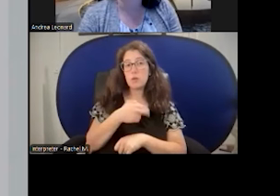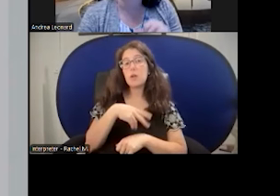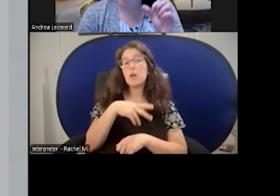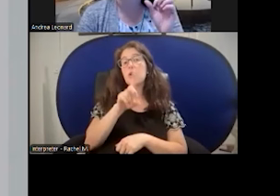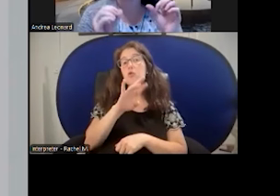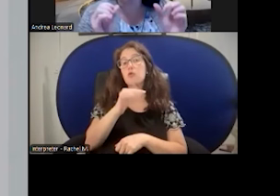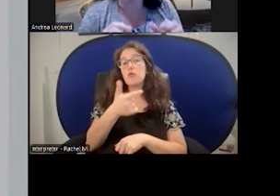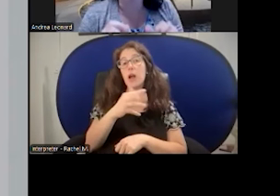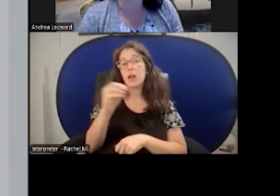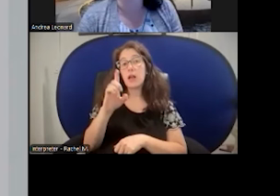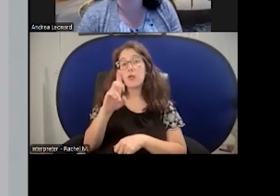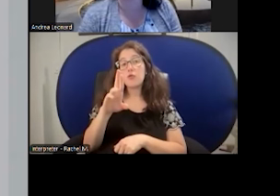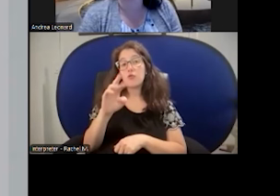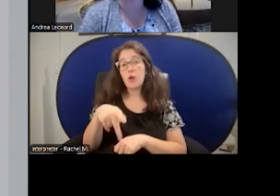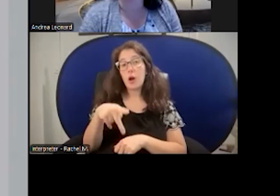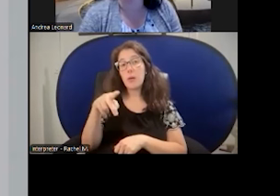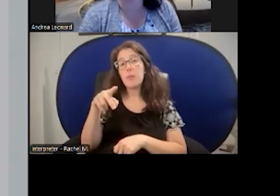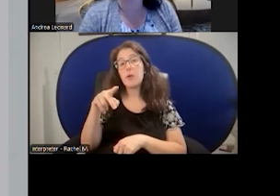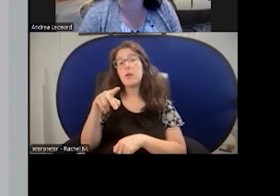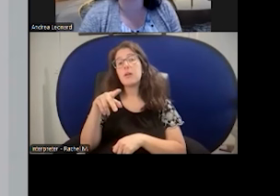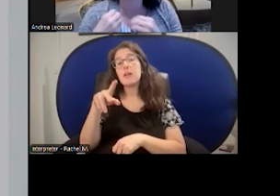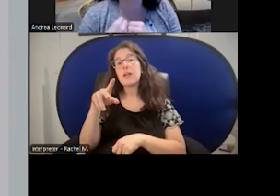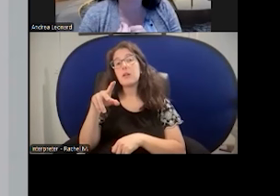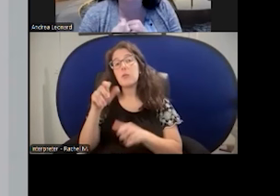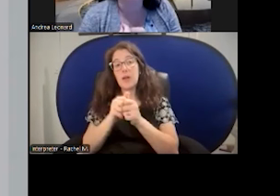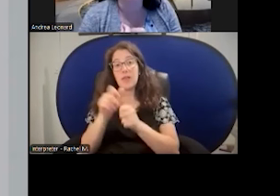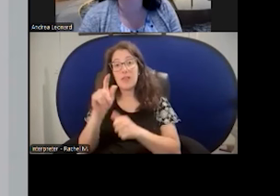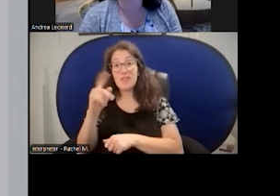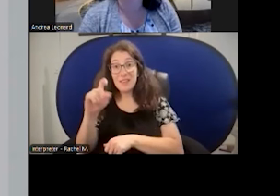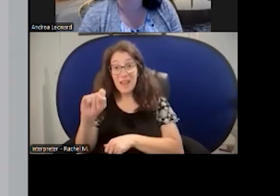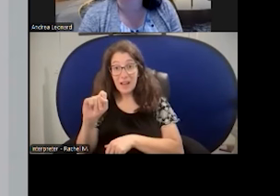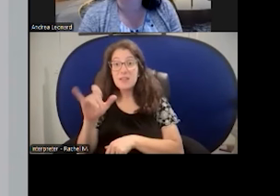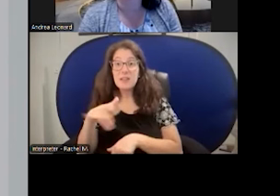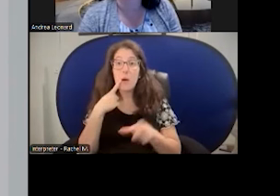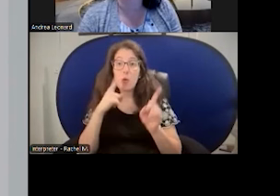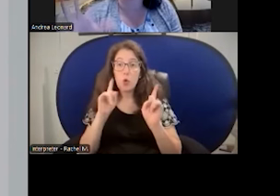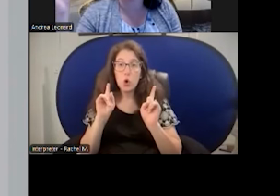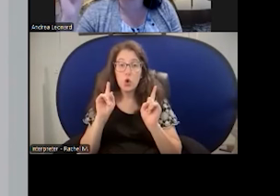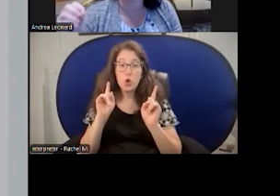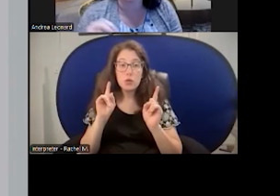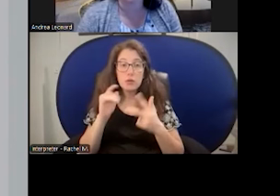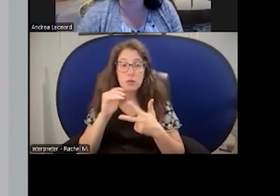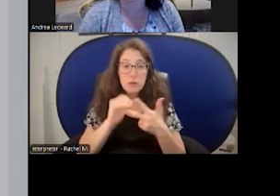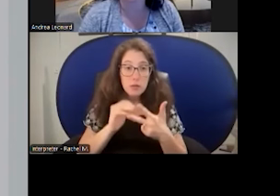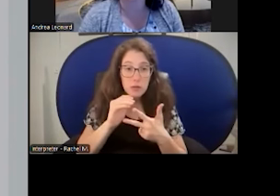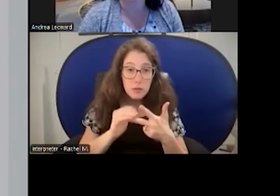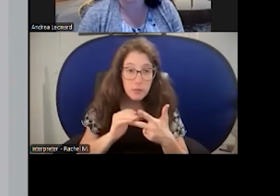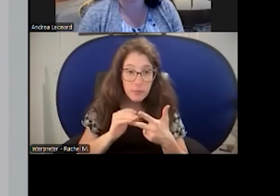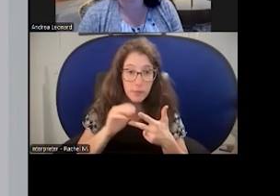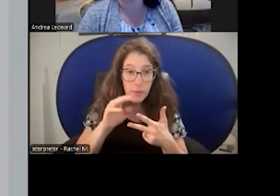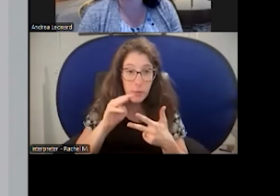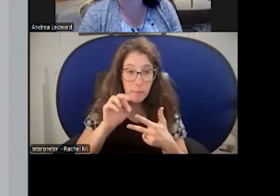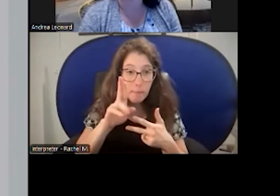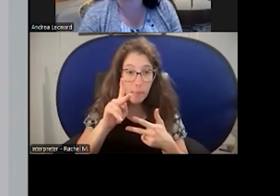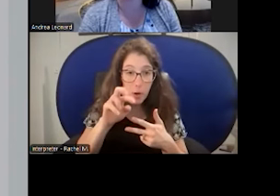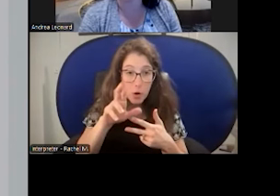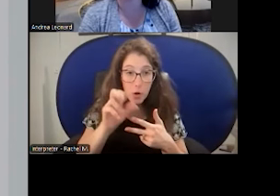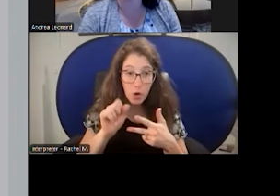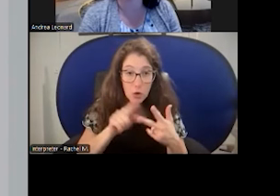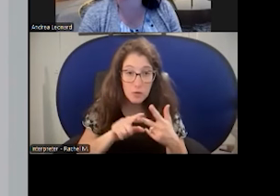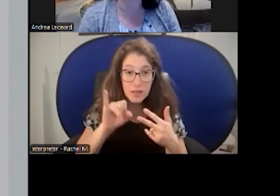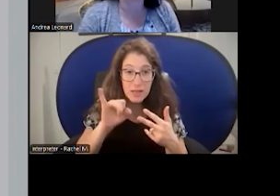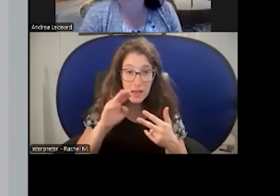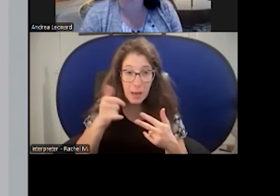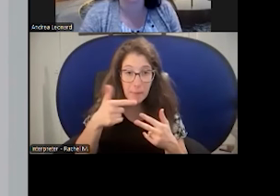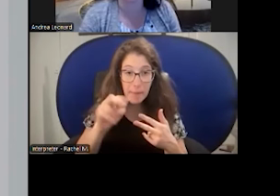text working with keyboard use. So I've seen that work. If I ask AI always tells me that drag and